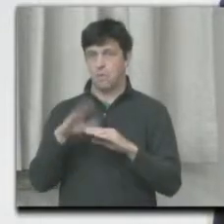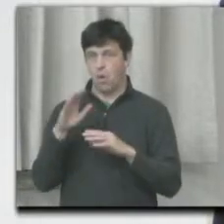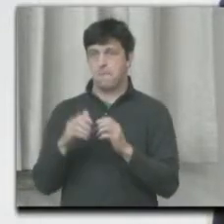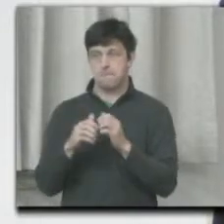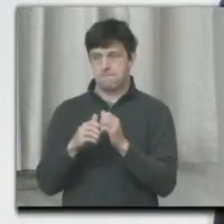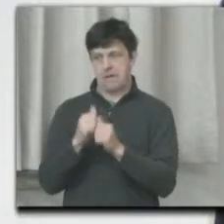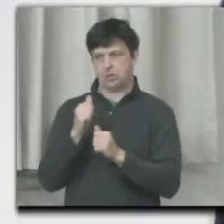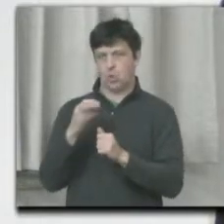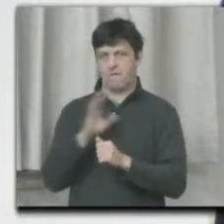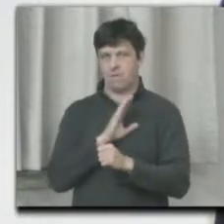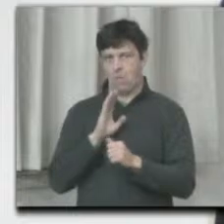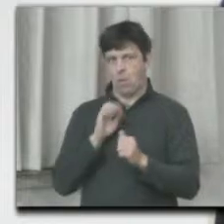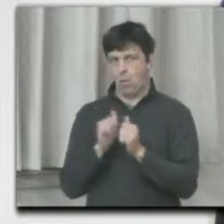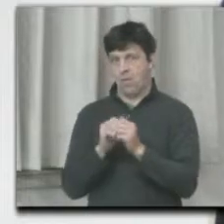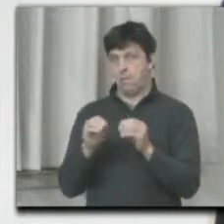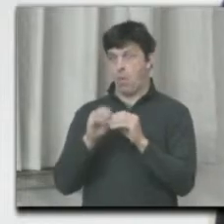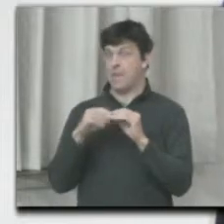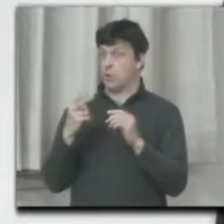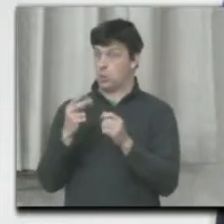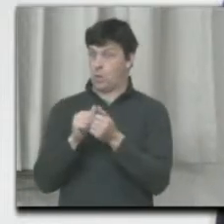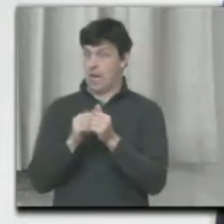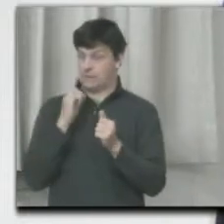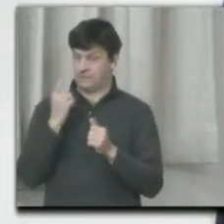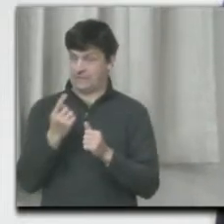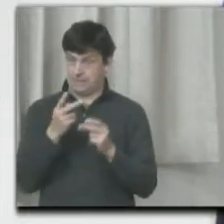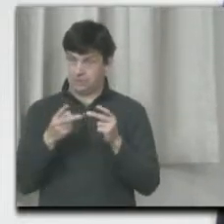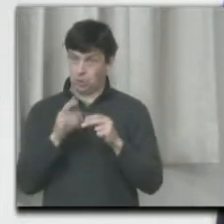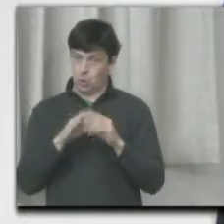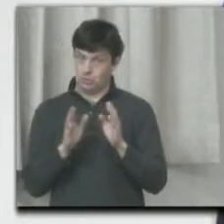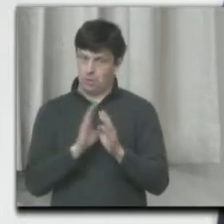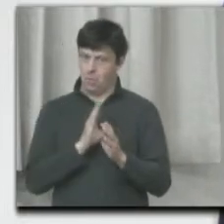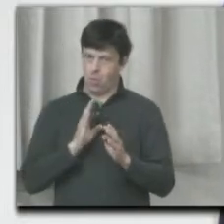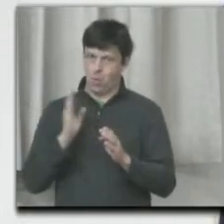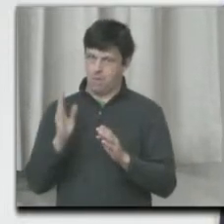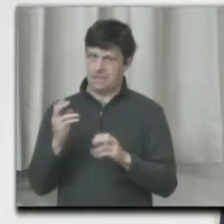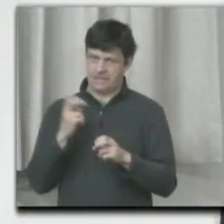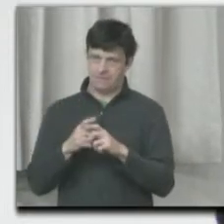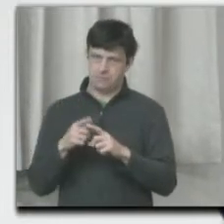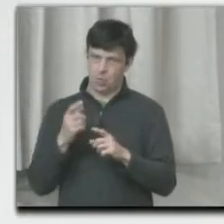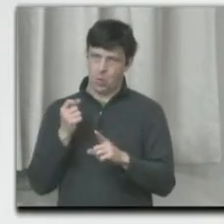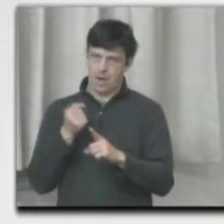board. With more than 2 candidates for a single position on a small board, it'll be difficult to